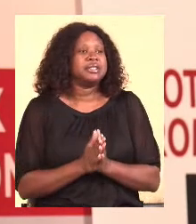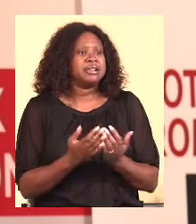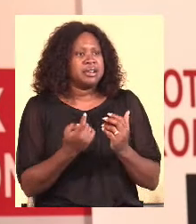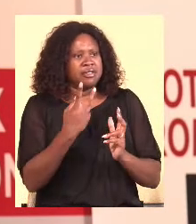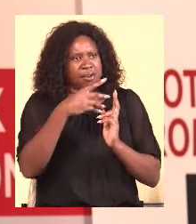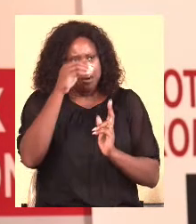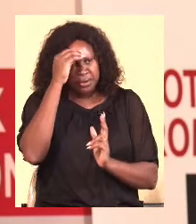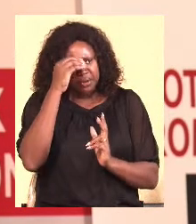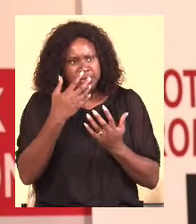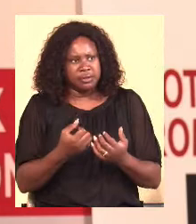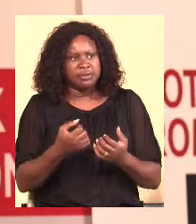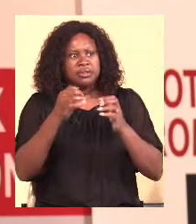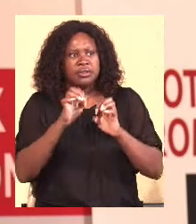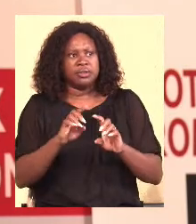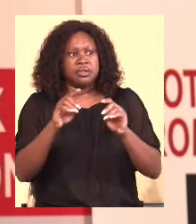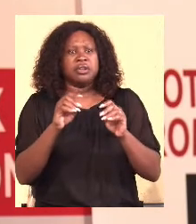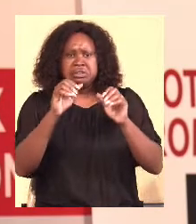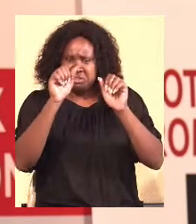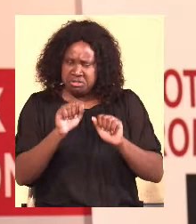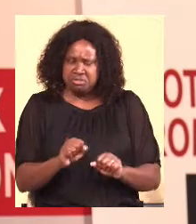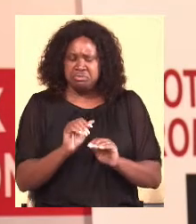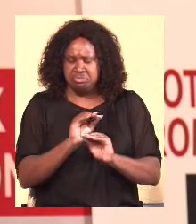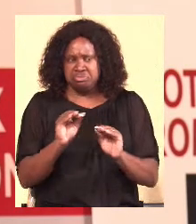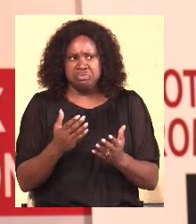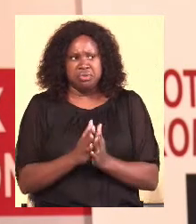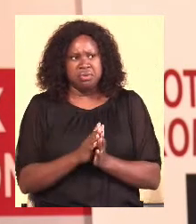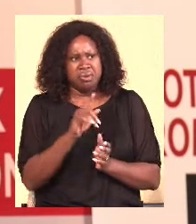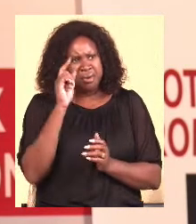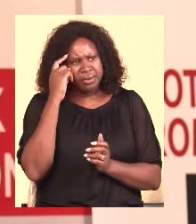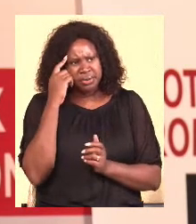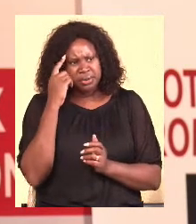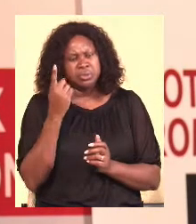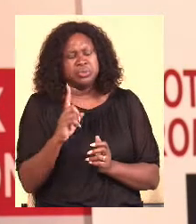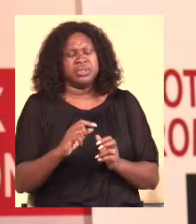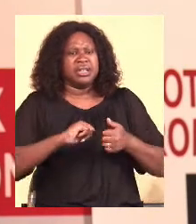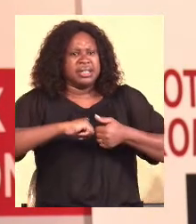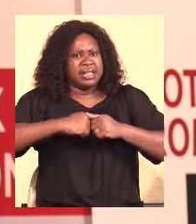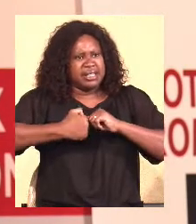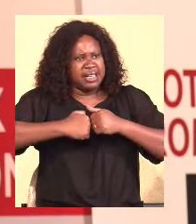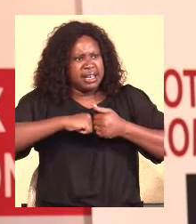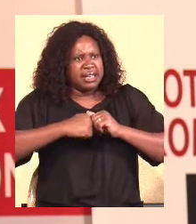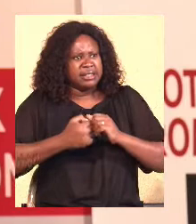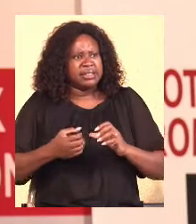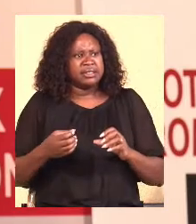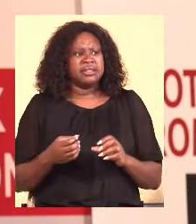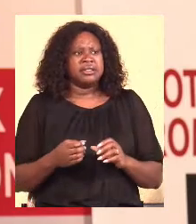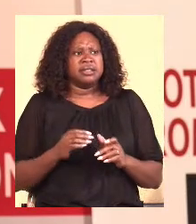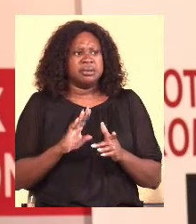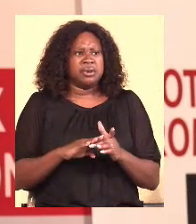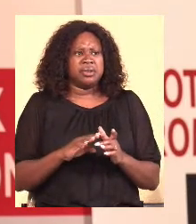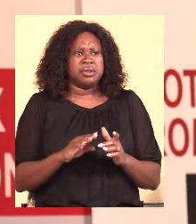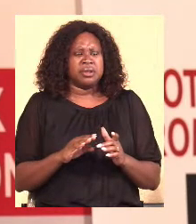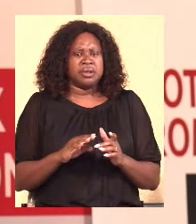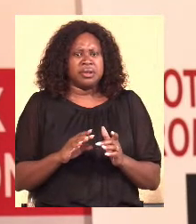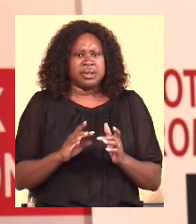time gets the value of education they're supposed to get. From your perspective, what might be the challenges associated with ensuring that